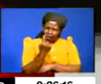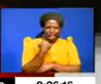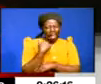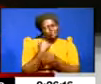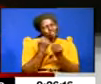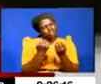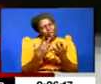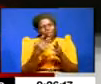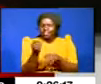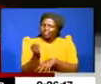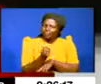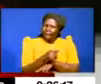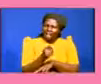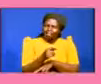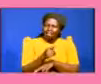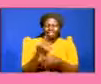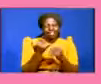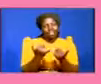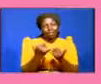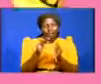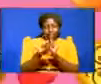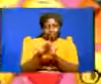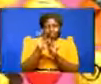on Savage Netizens.